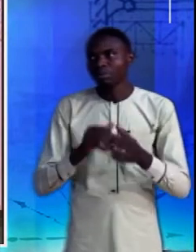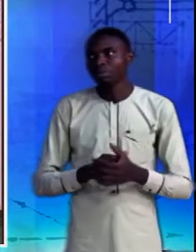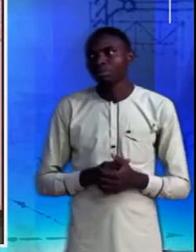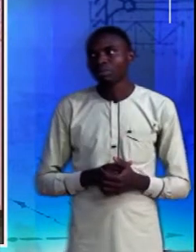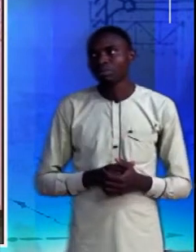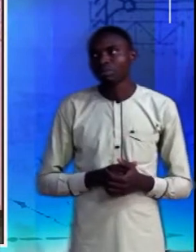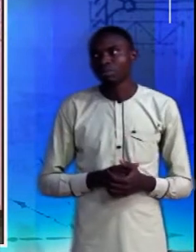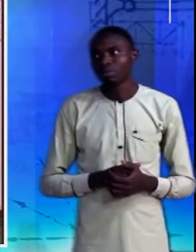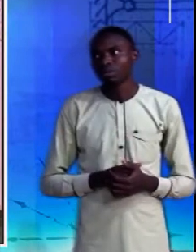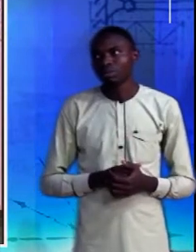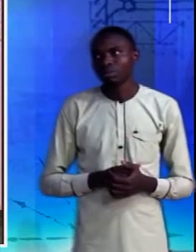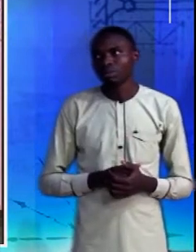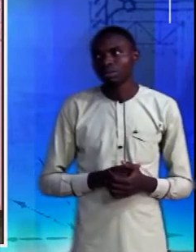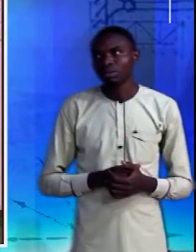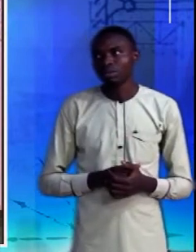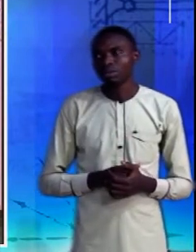direct to the hour.